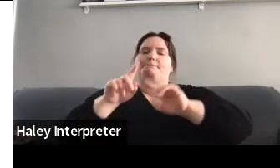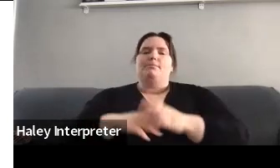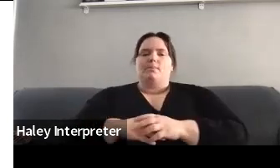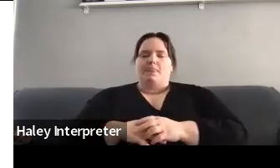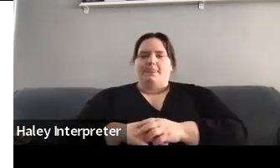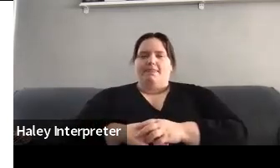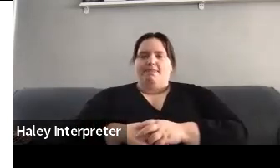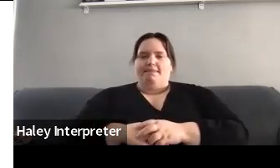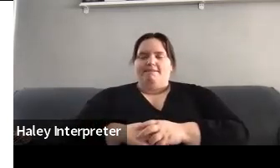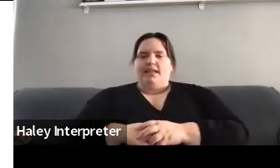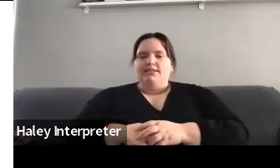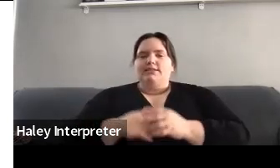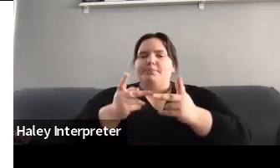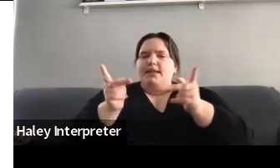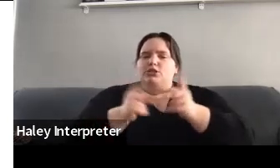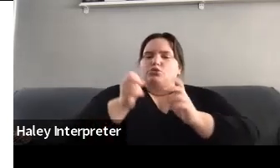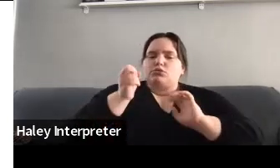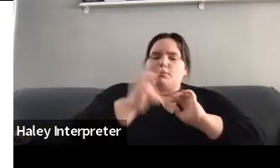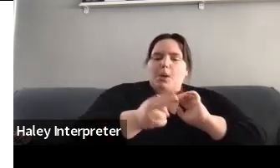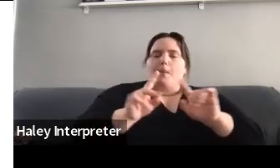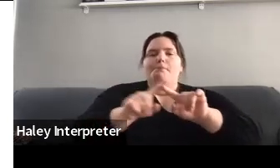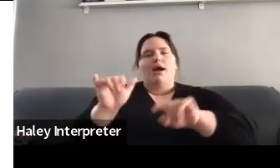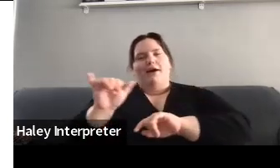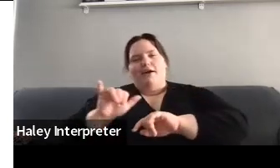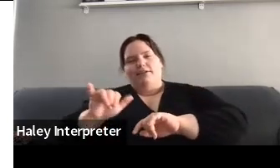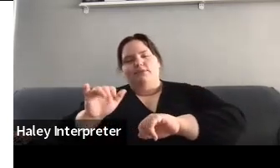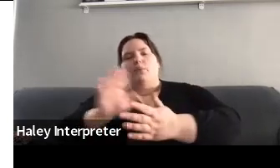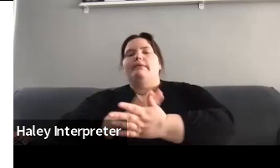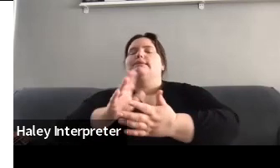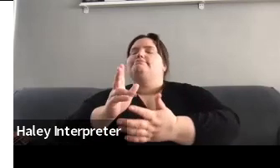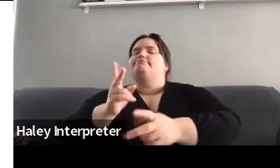dispose, but also as a place to kind of keep things clean.